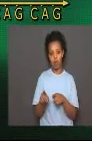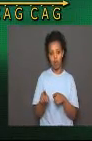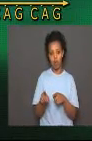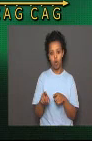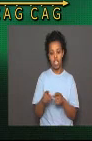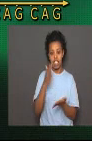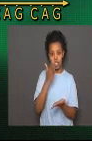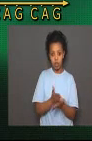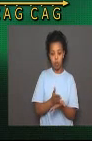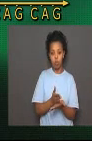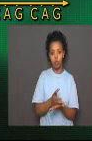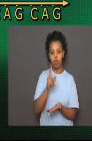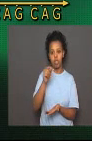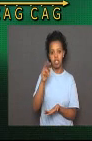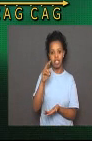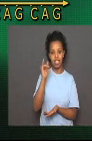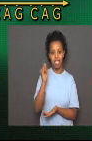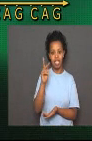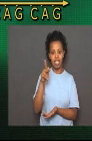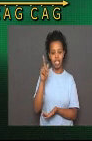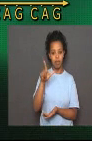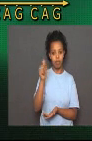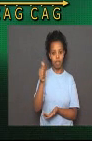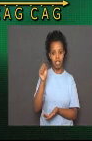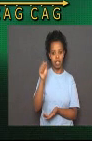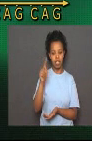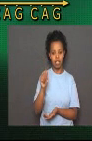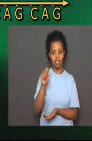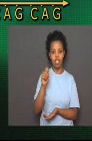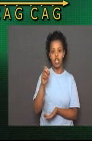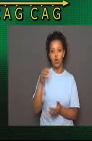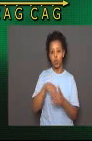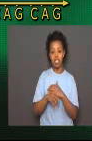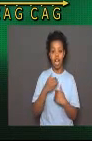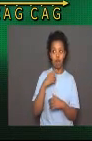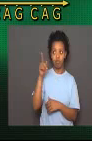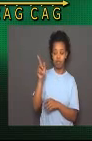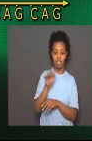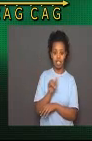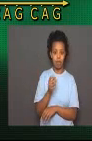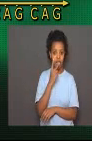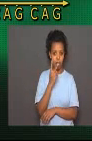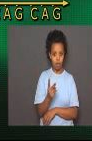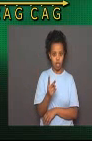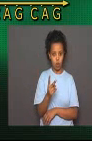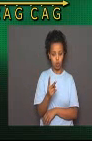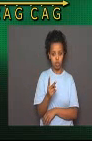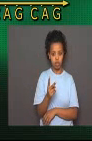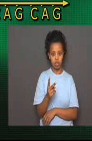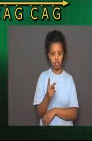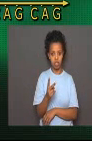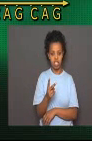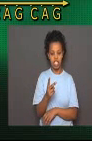stop triplet, as you see here. when the transcription reaches